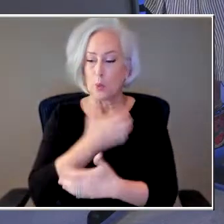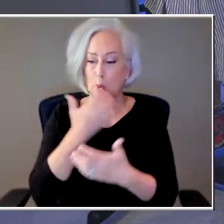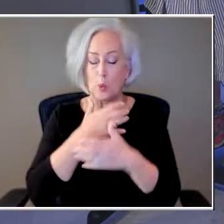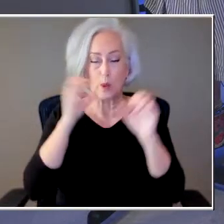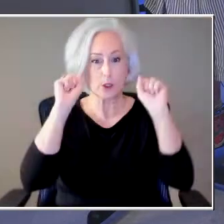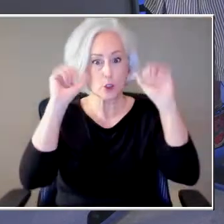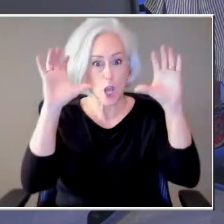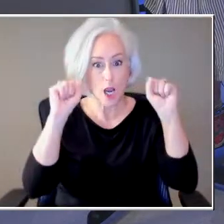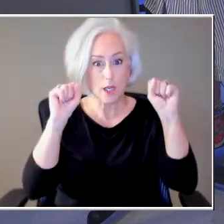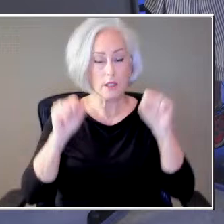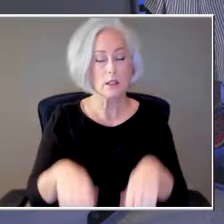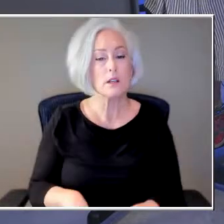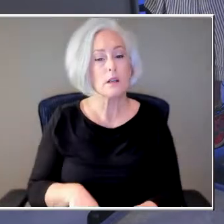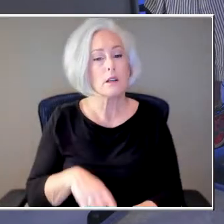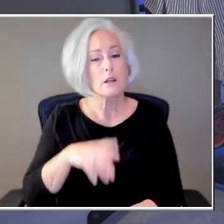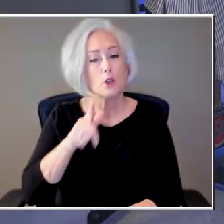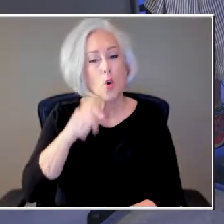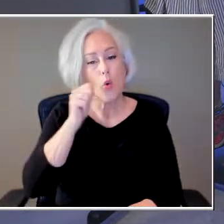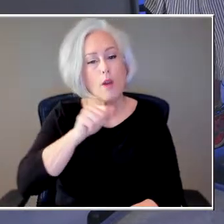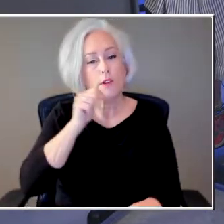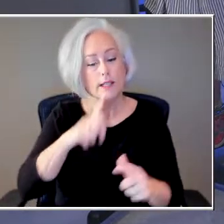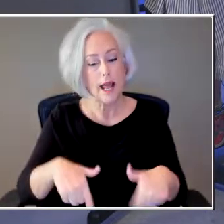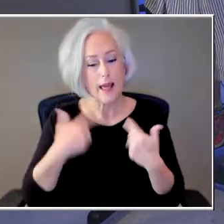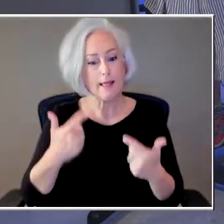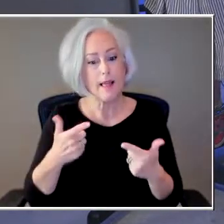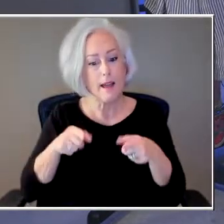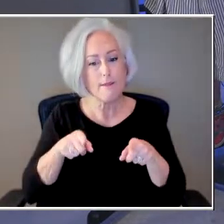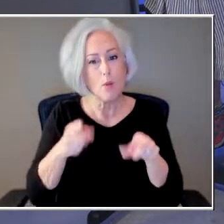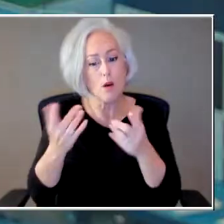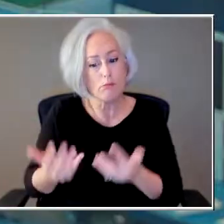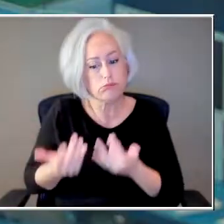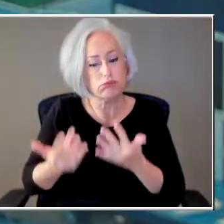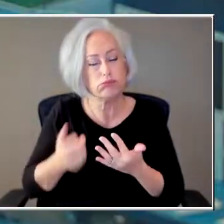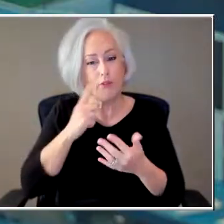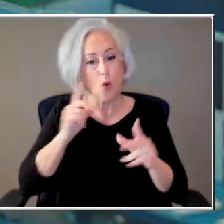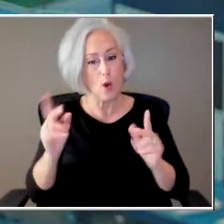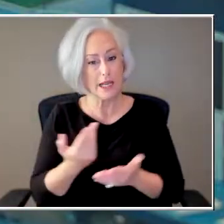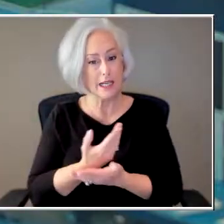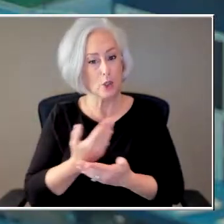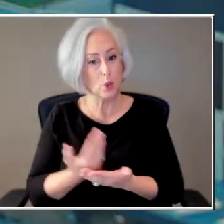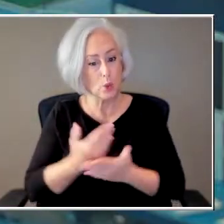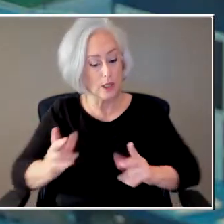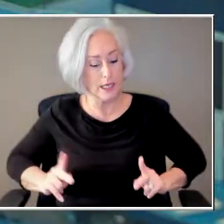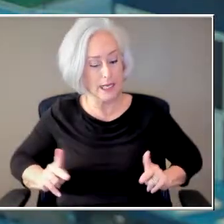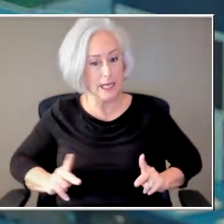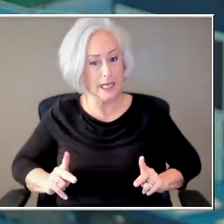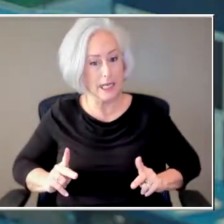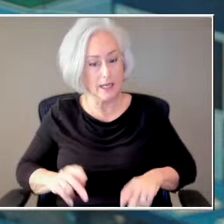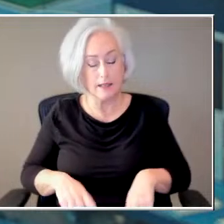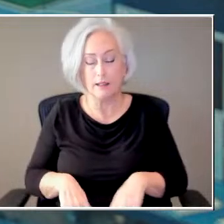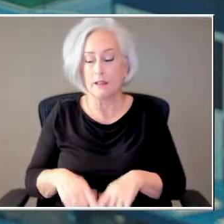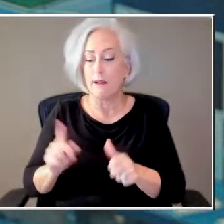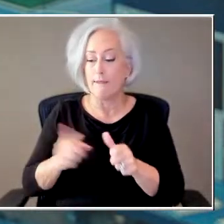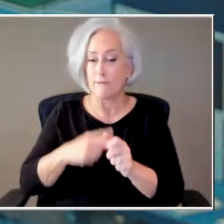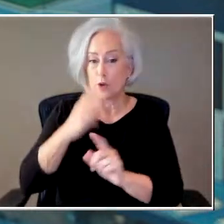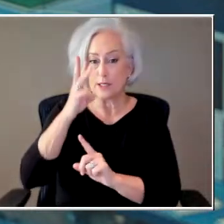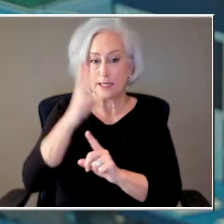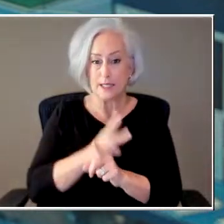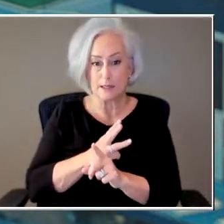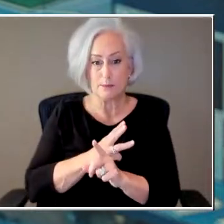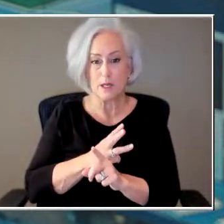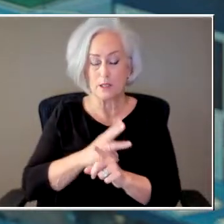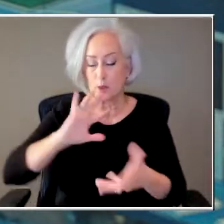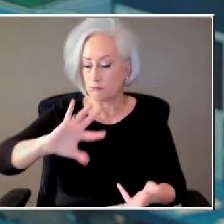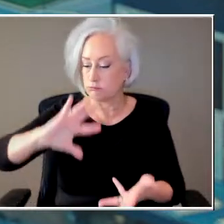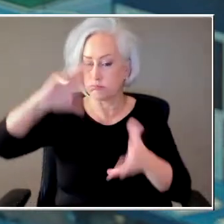life like for you while waiting for that new kidney? Well, I would say, the first 6 months were very turbulent. I was in and out